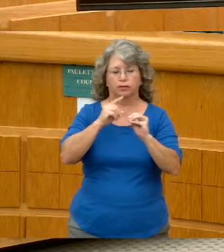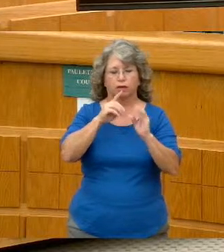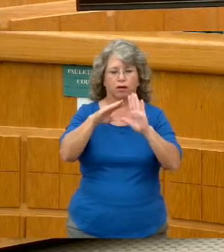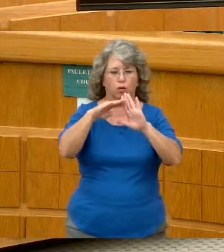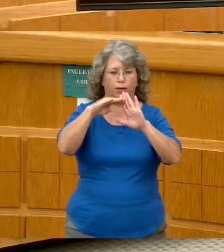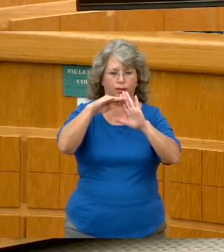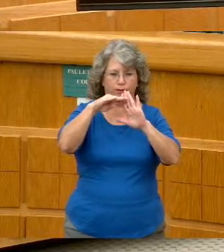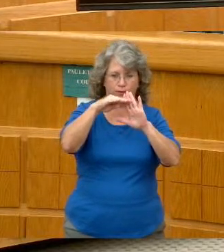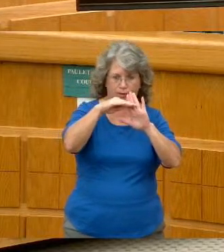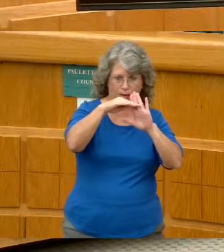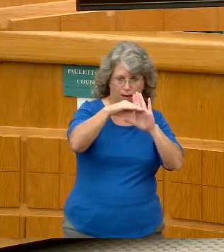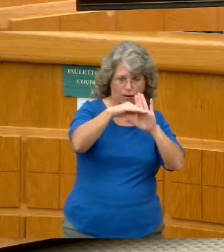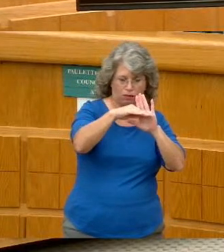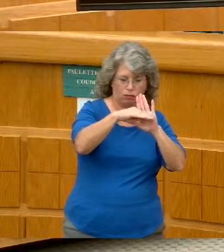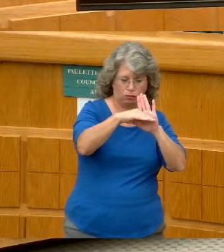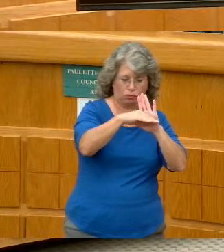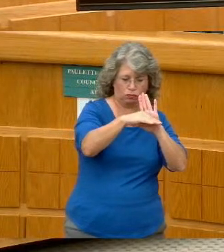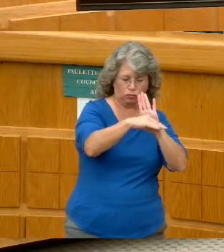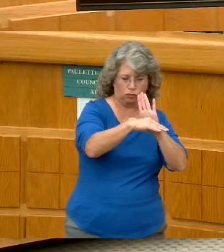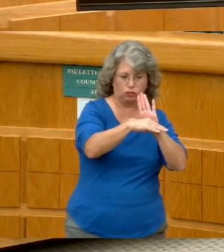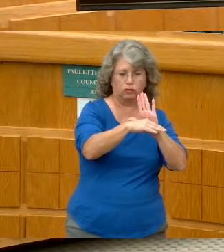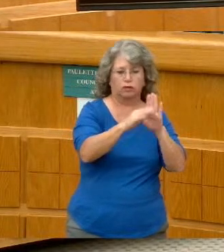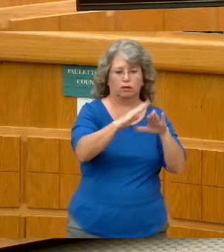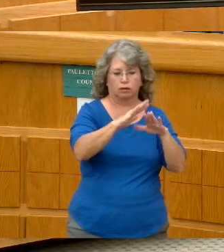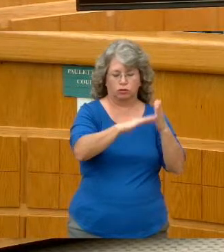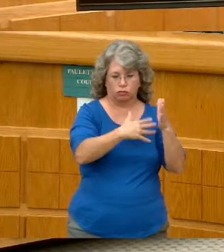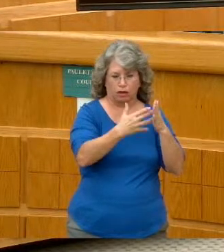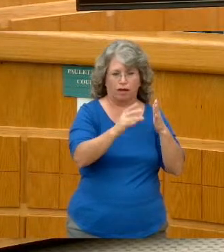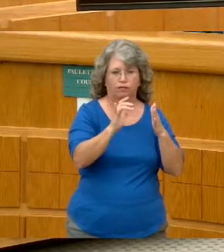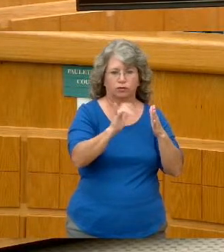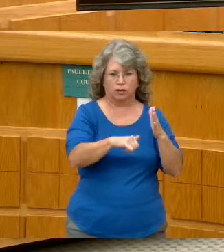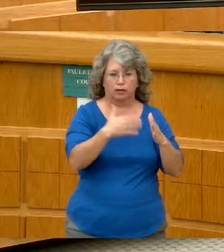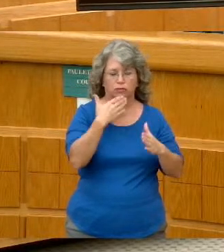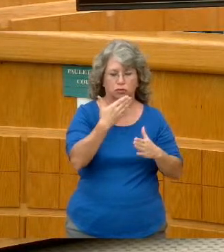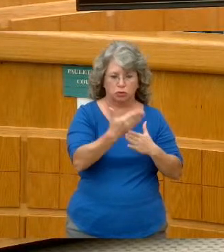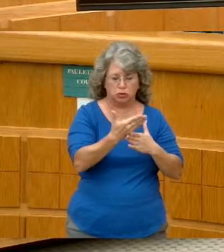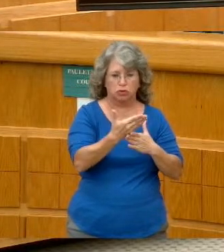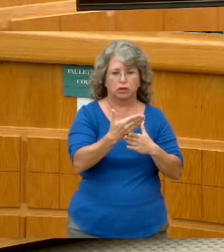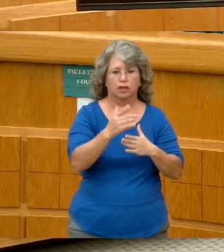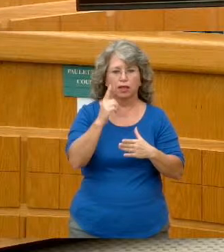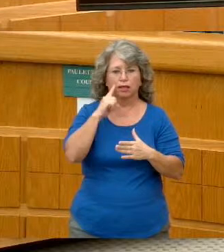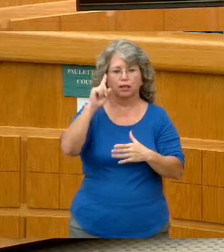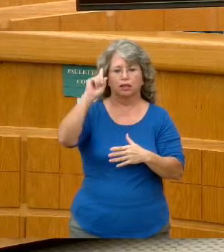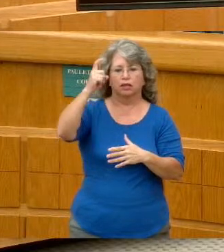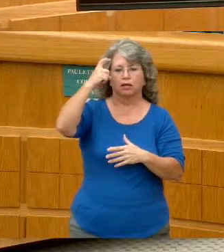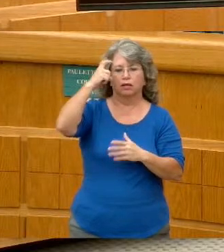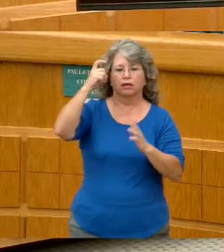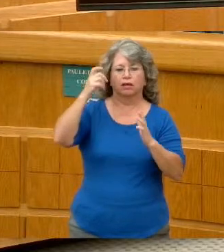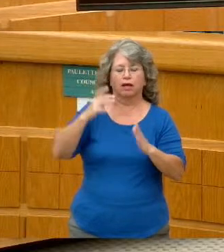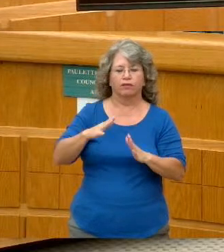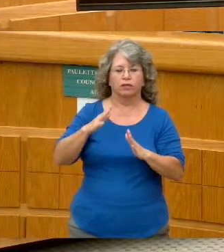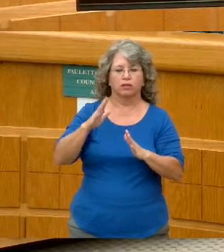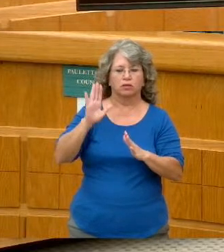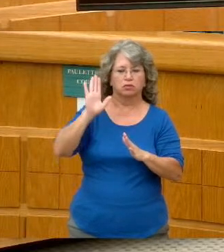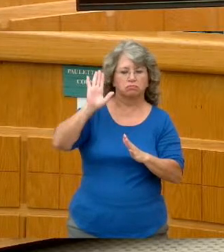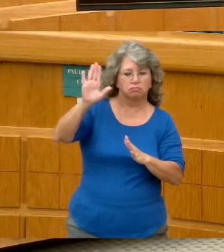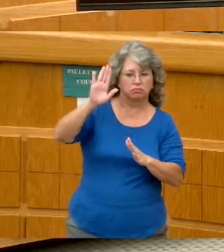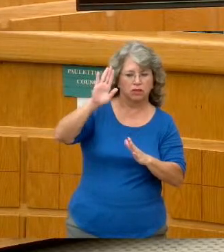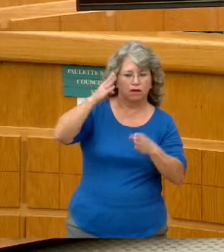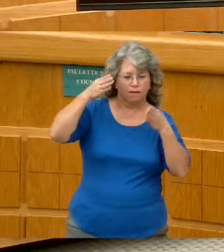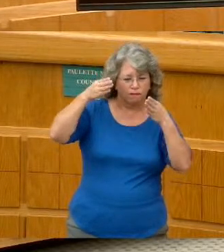trajectory on the graph is good. I think the governor's main focus is the number